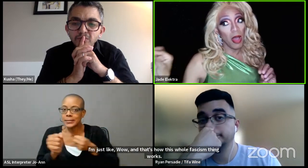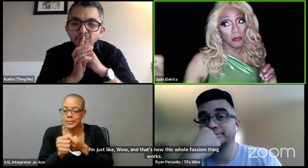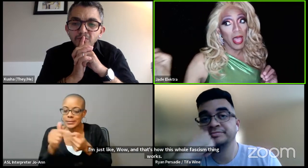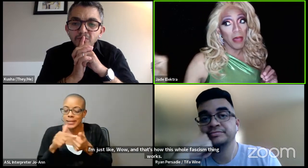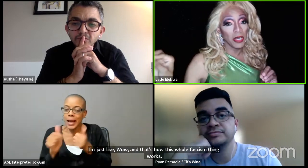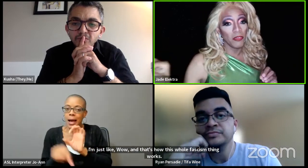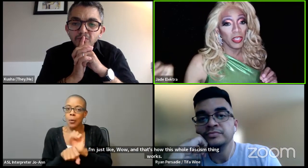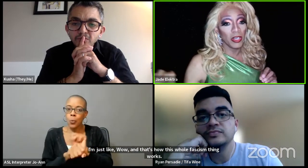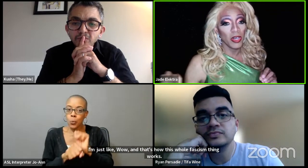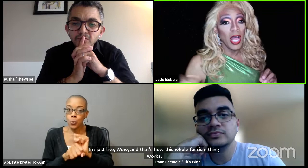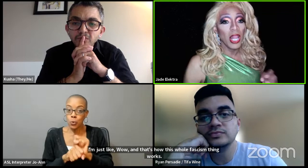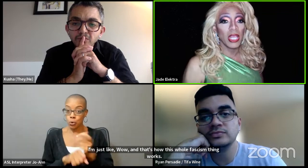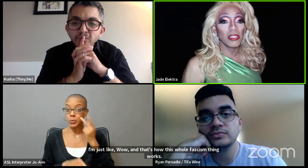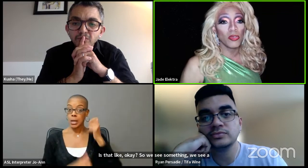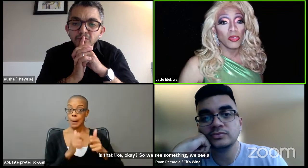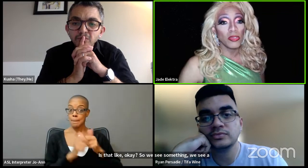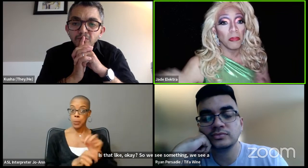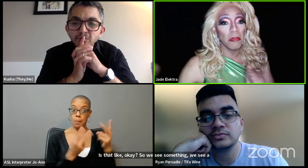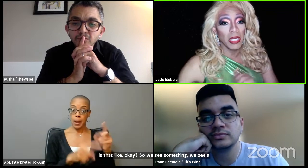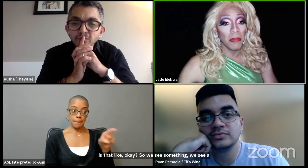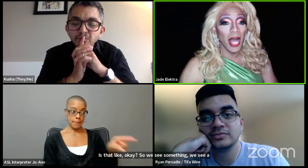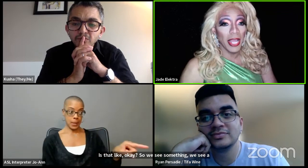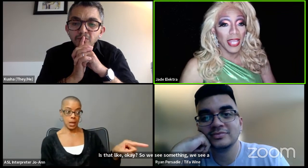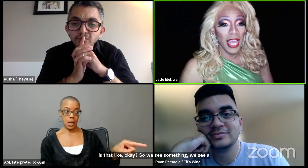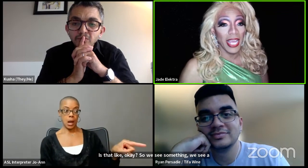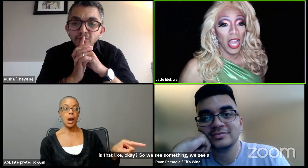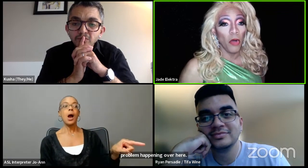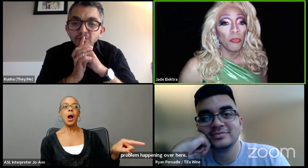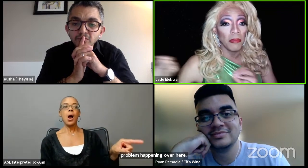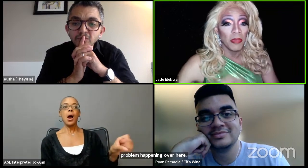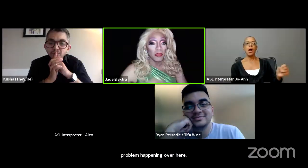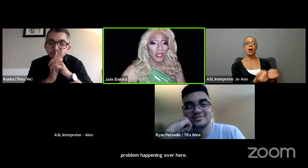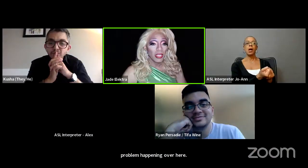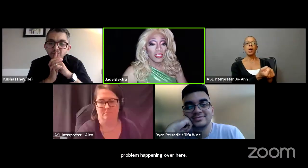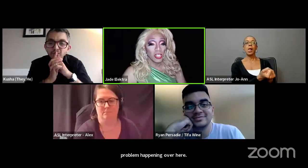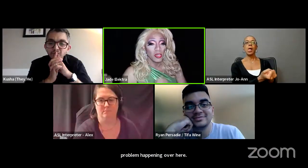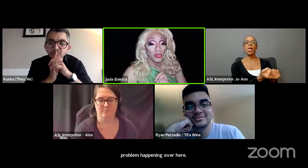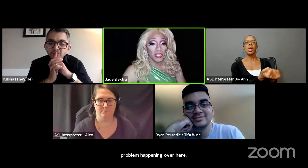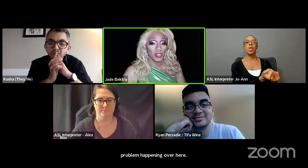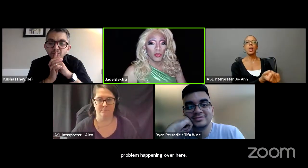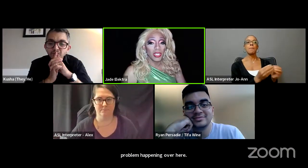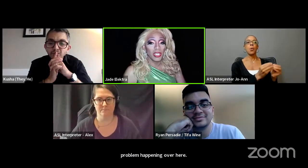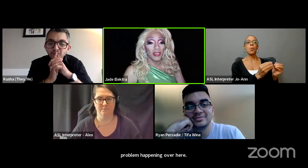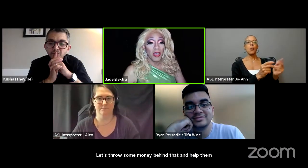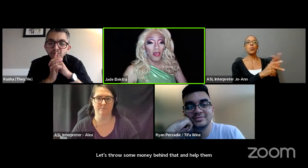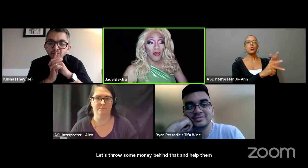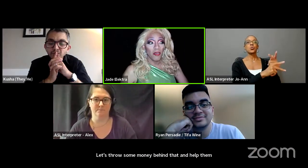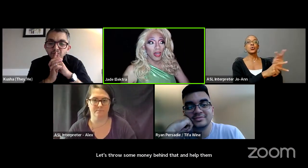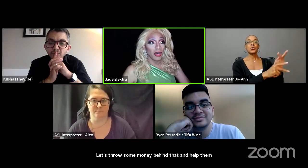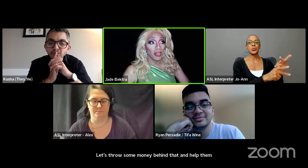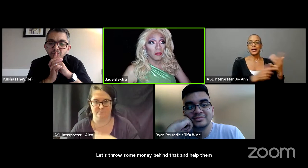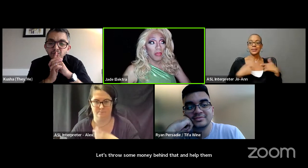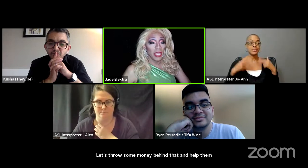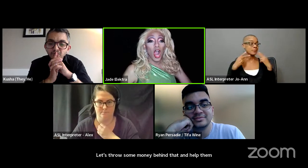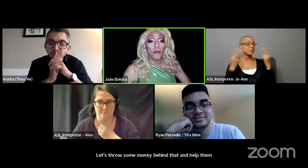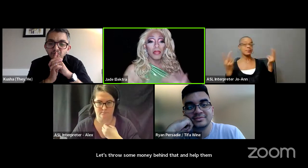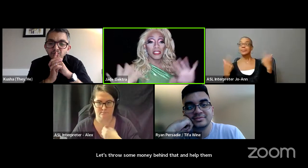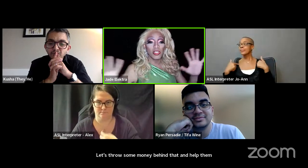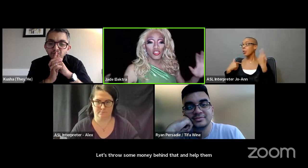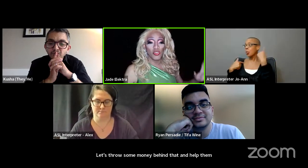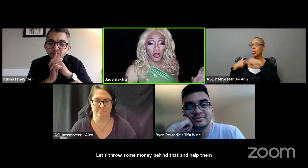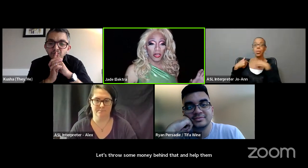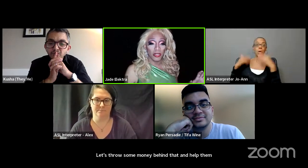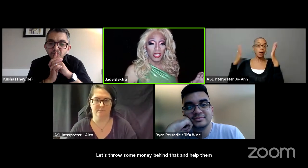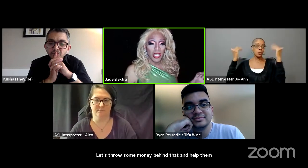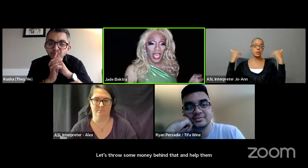a problem happening over here. Let's throw some money behind that and help them continue this so we can make our